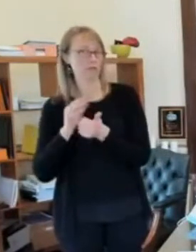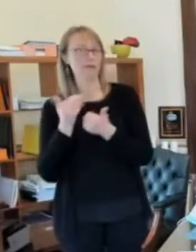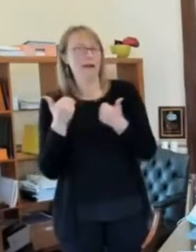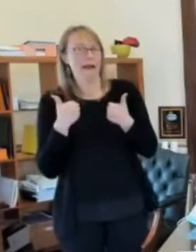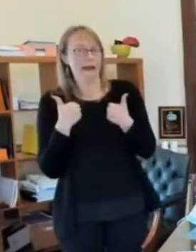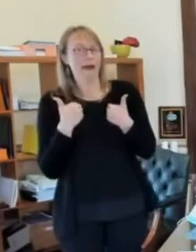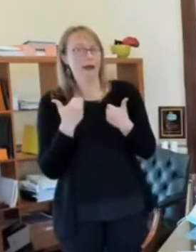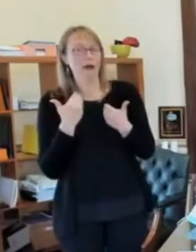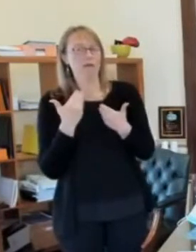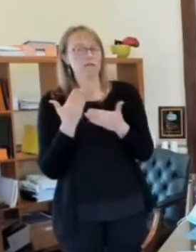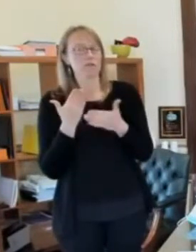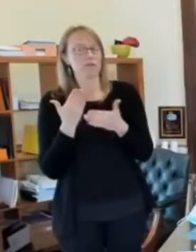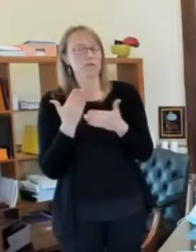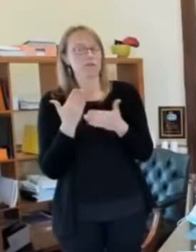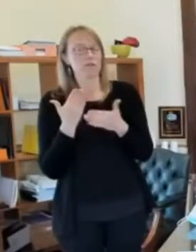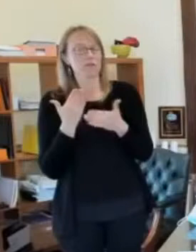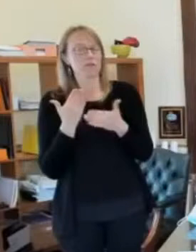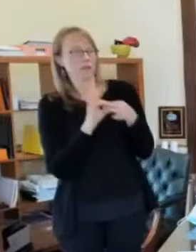other folks who